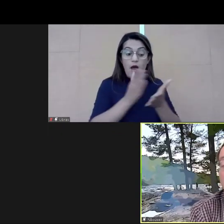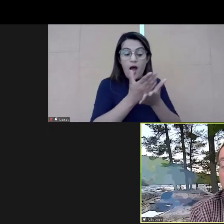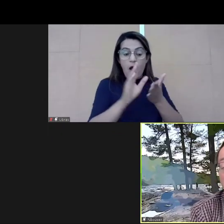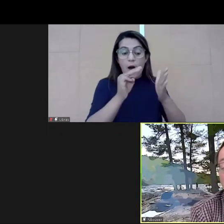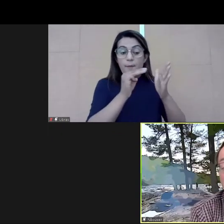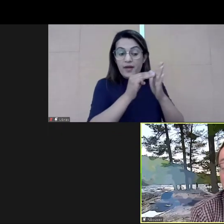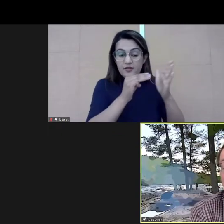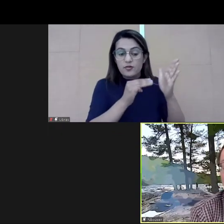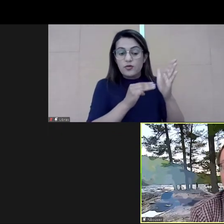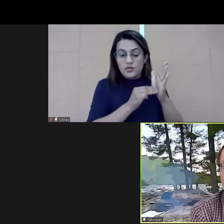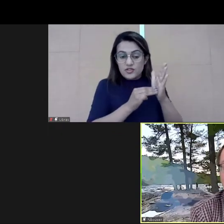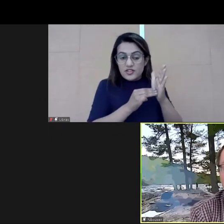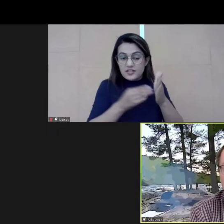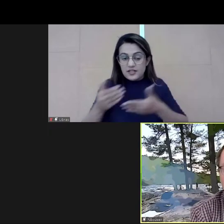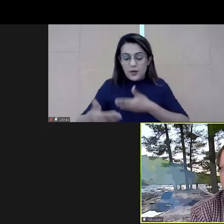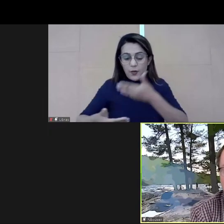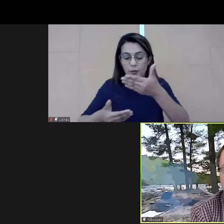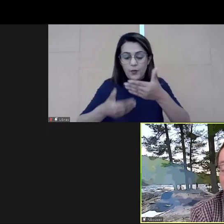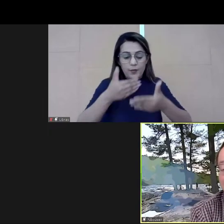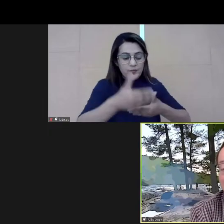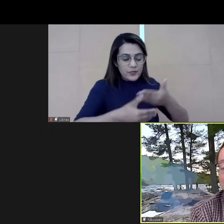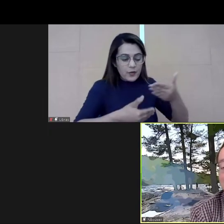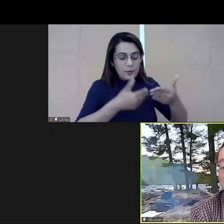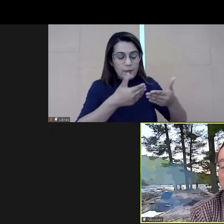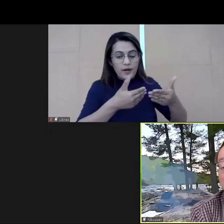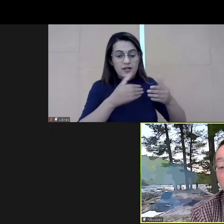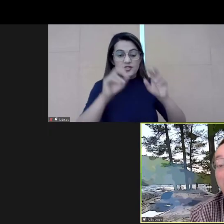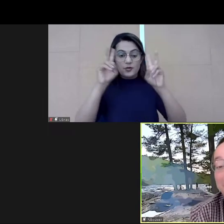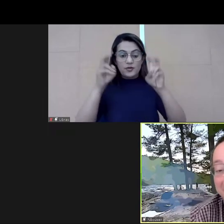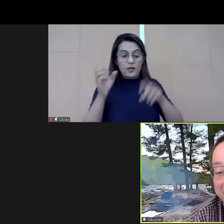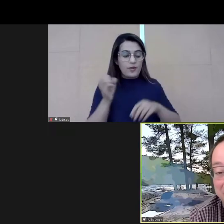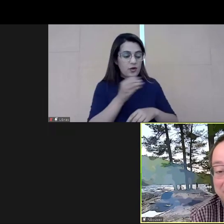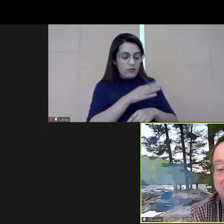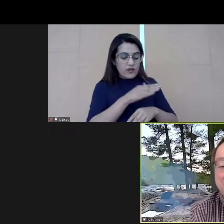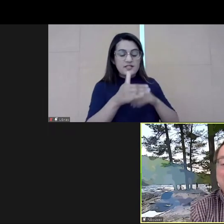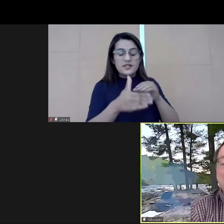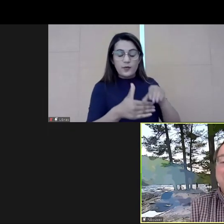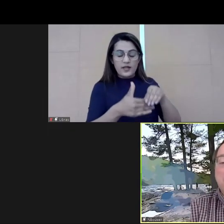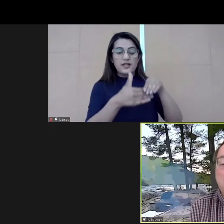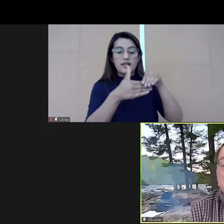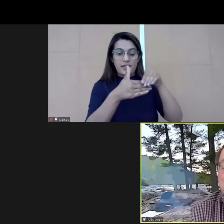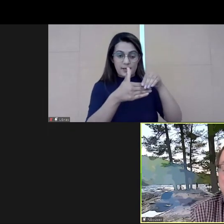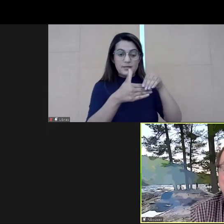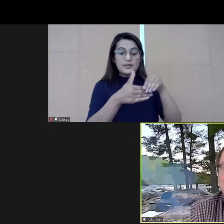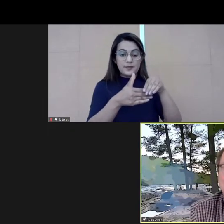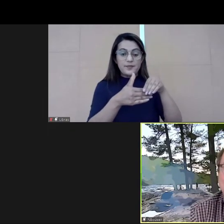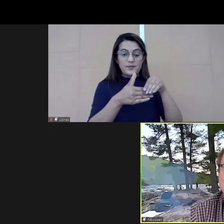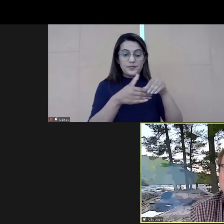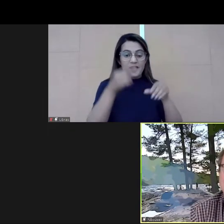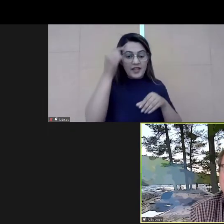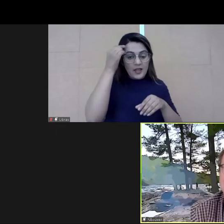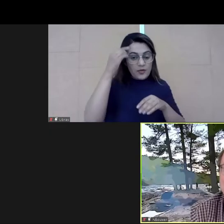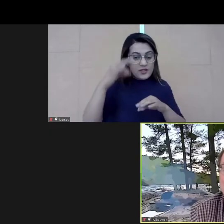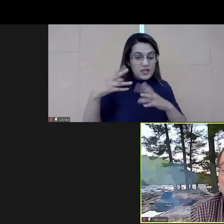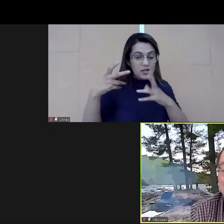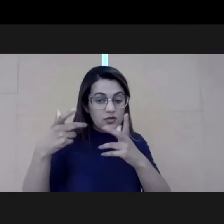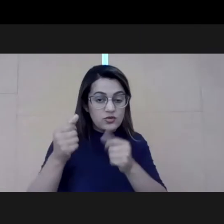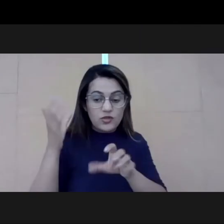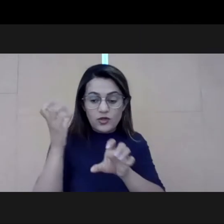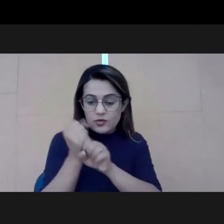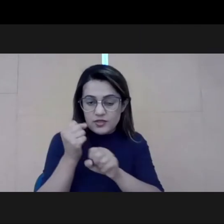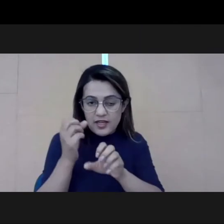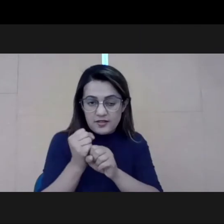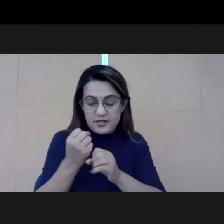on organizations. I think most of the data we have are qualitative. Puja. Yeah. Thank